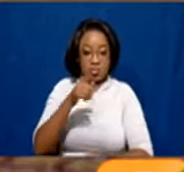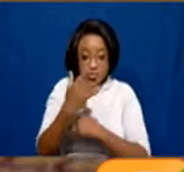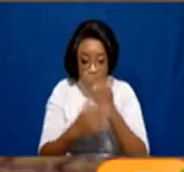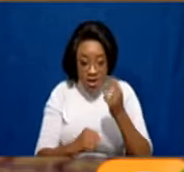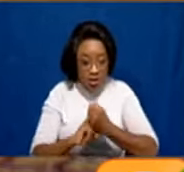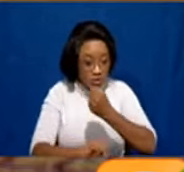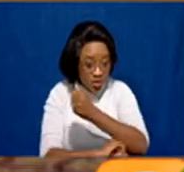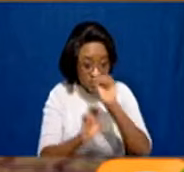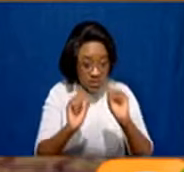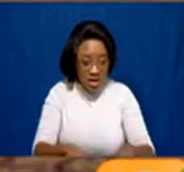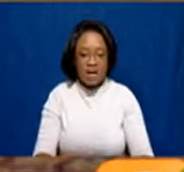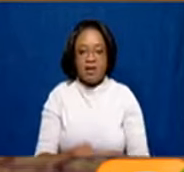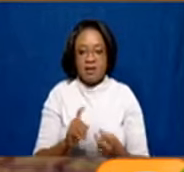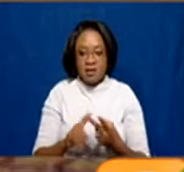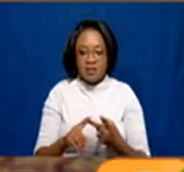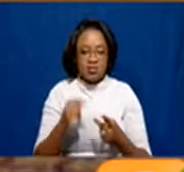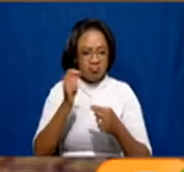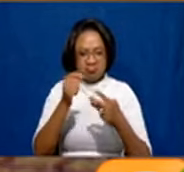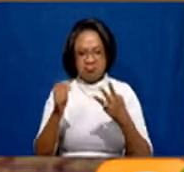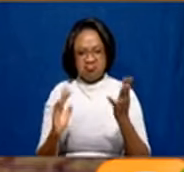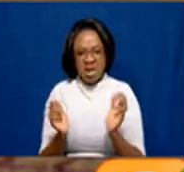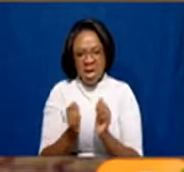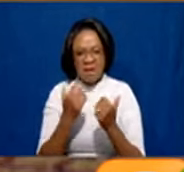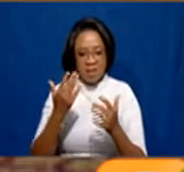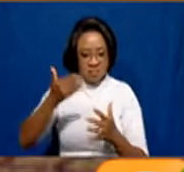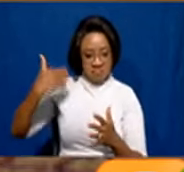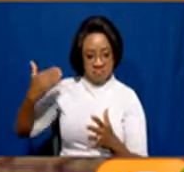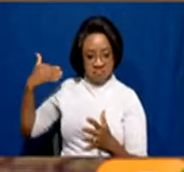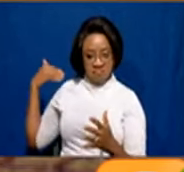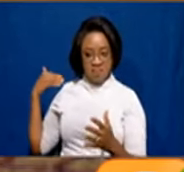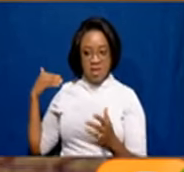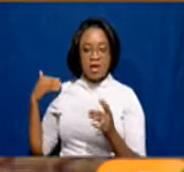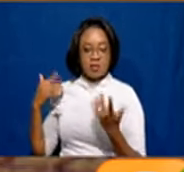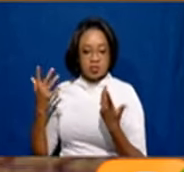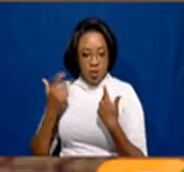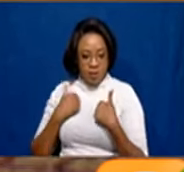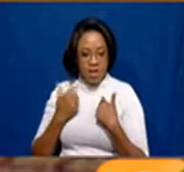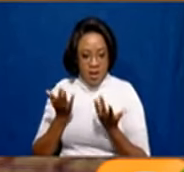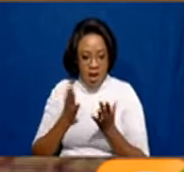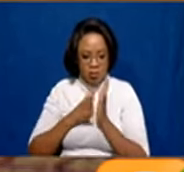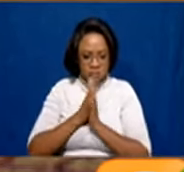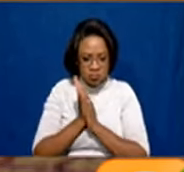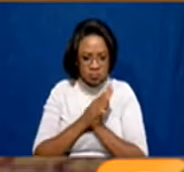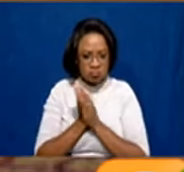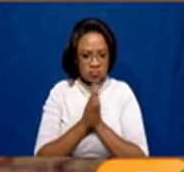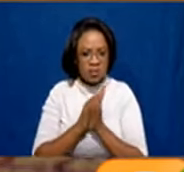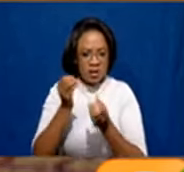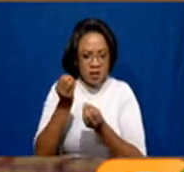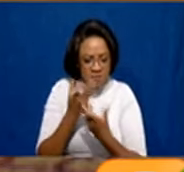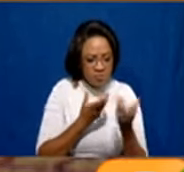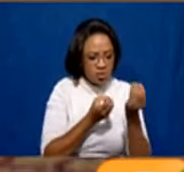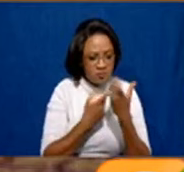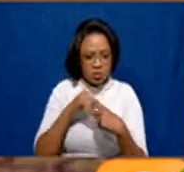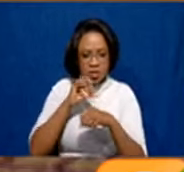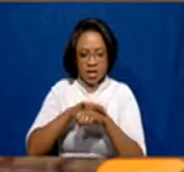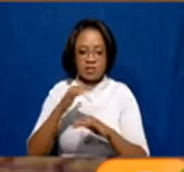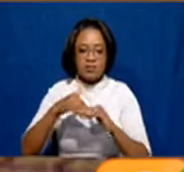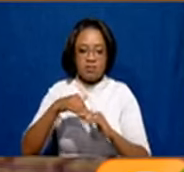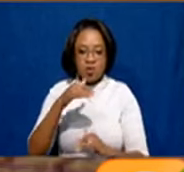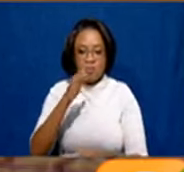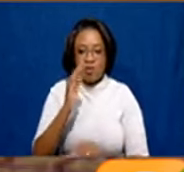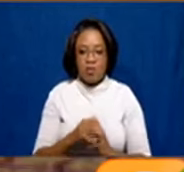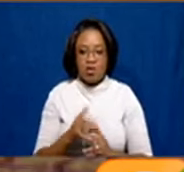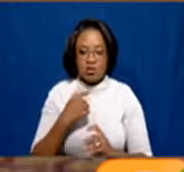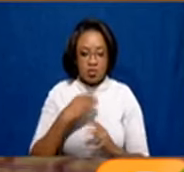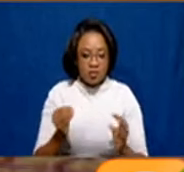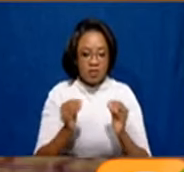that. So that has been happening in the past. Mm. And I've been coming more and more informed about blood and blood donation. So I met